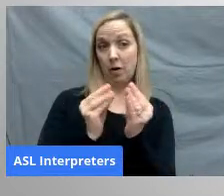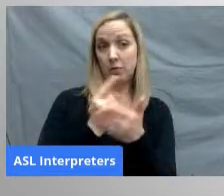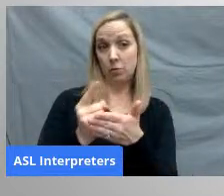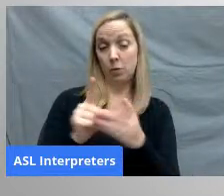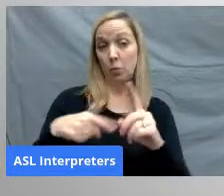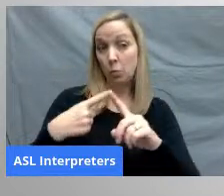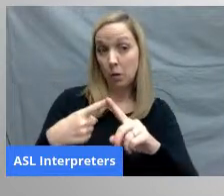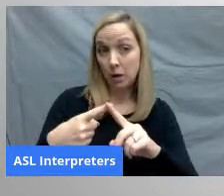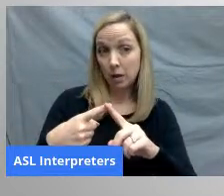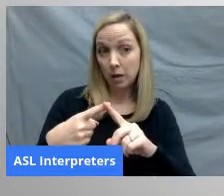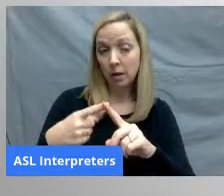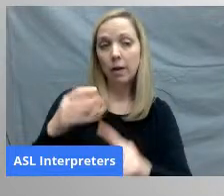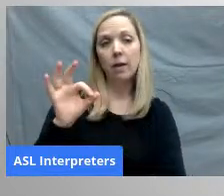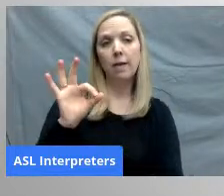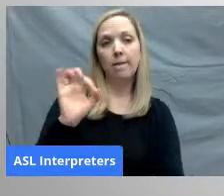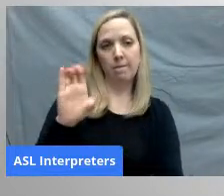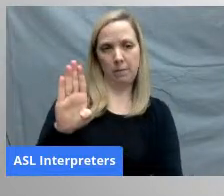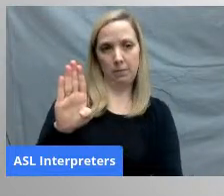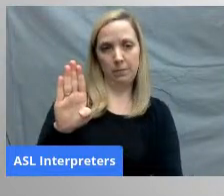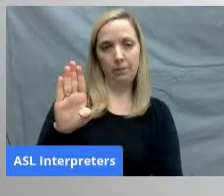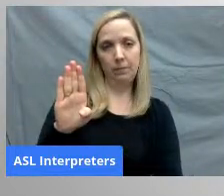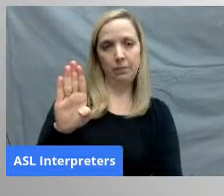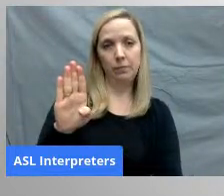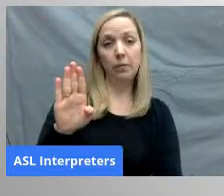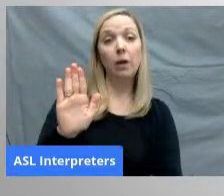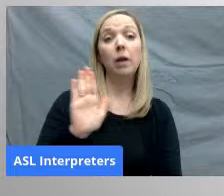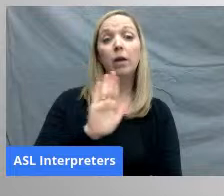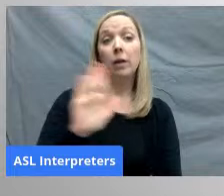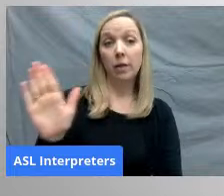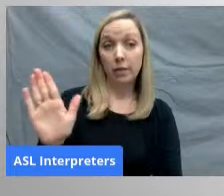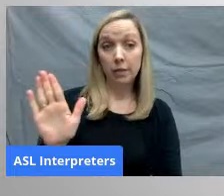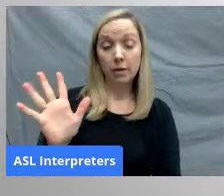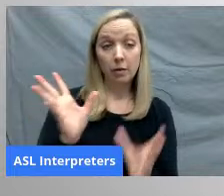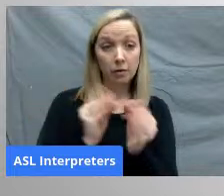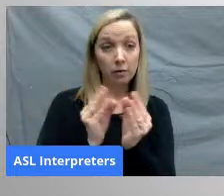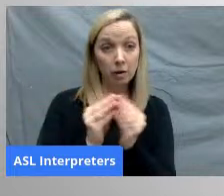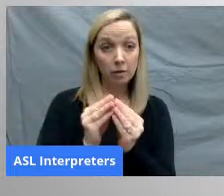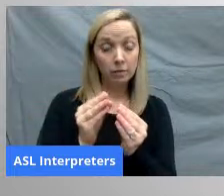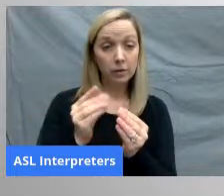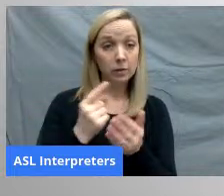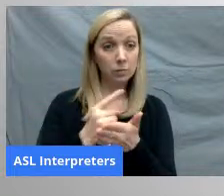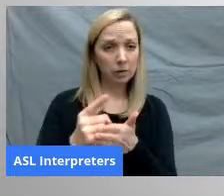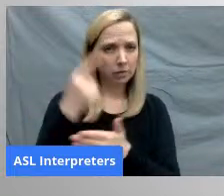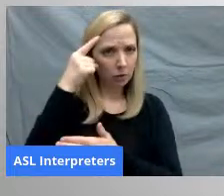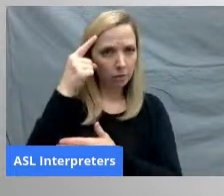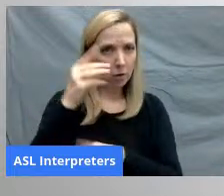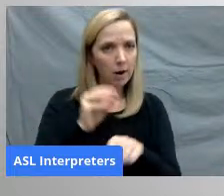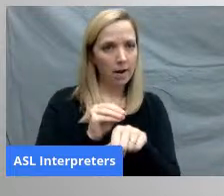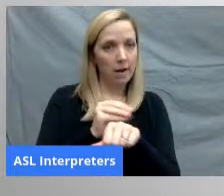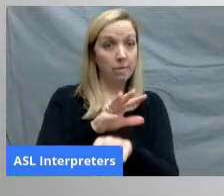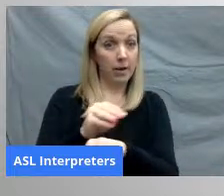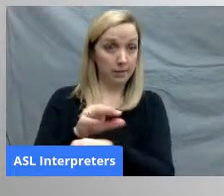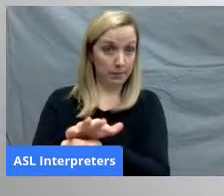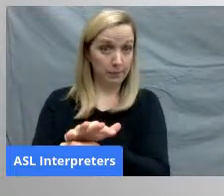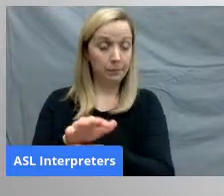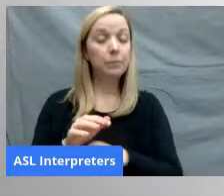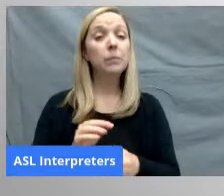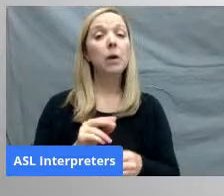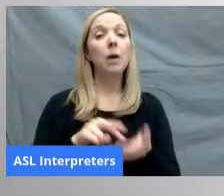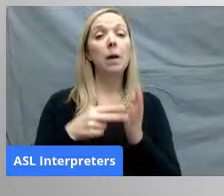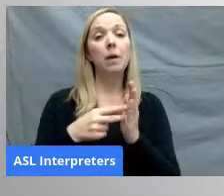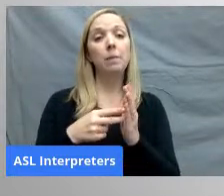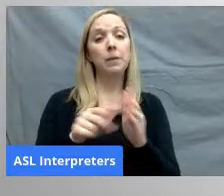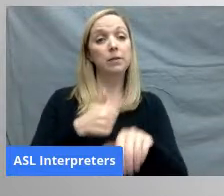February. And the purpose of their conference week is for advisement. So they will have early release